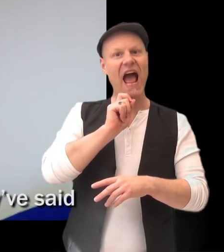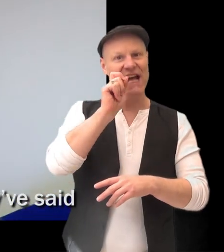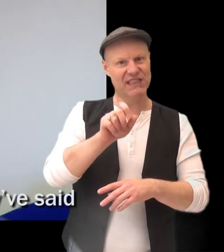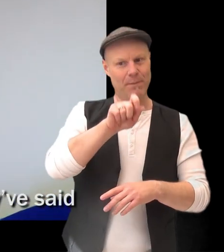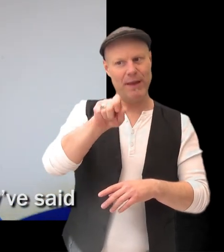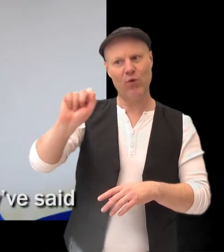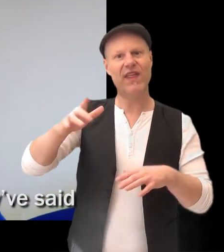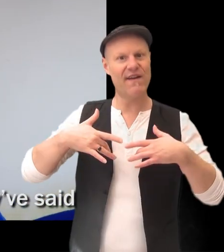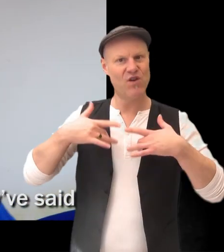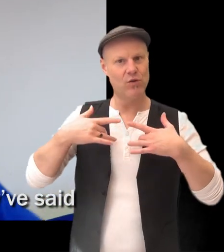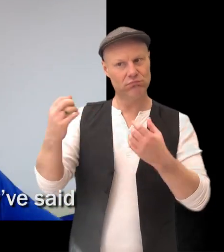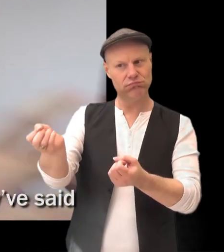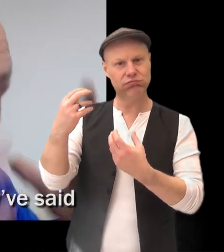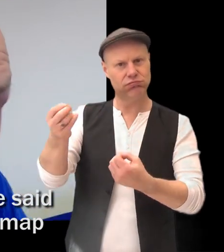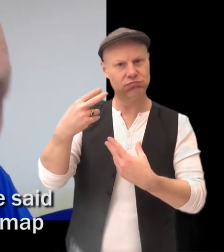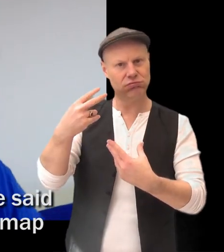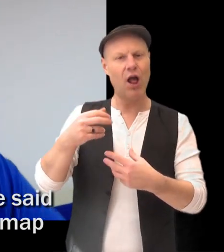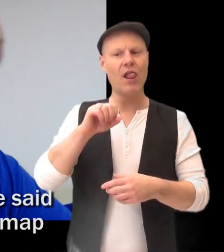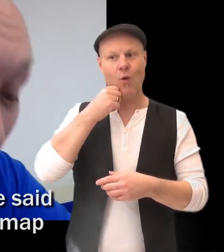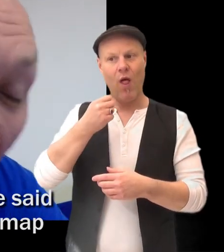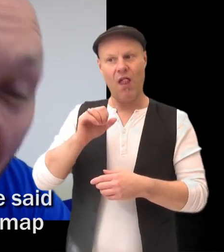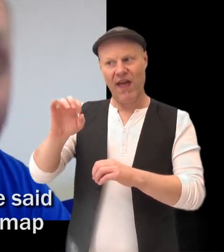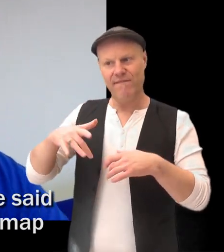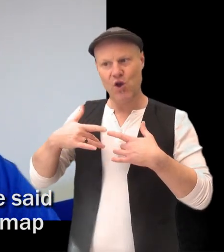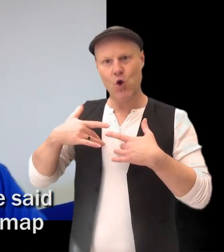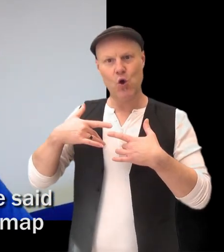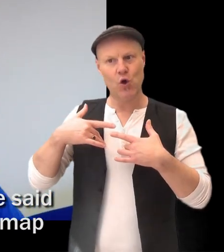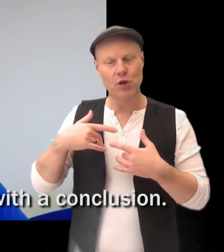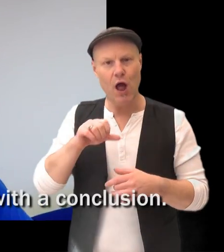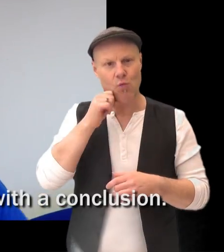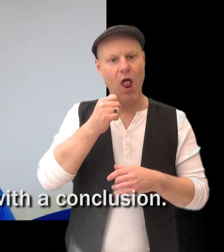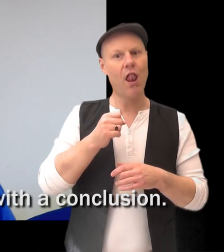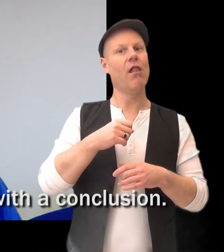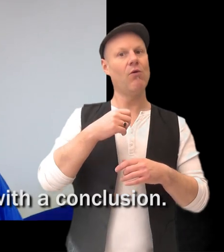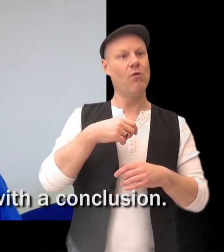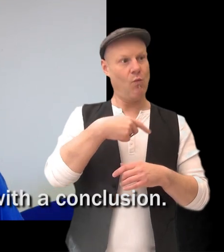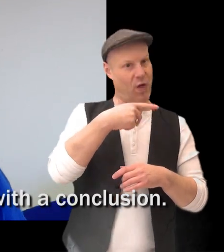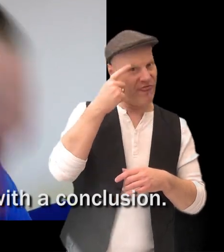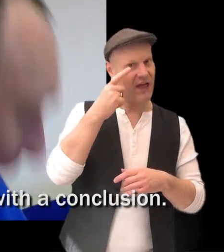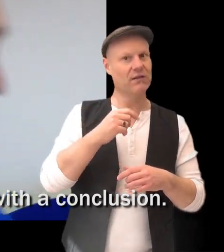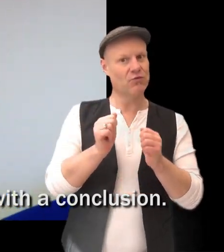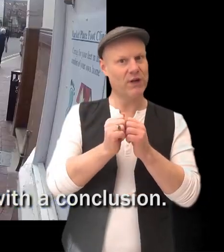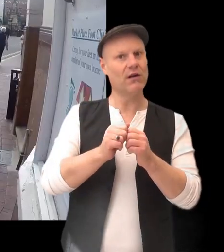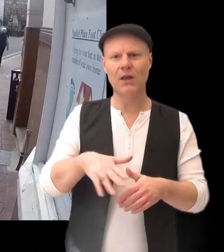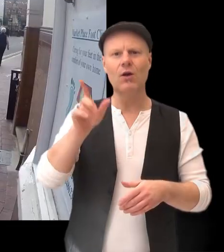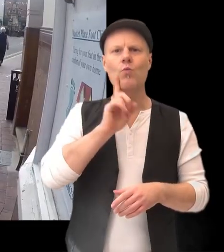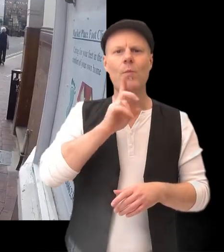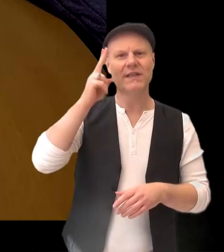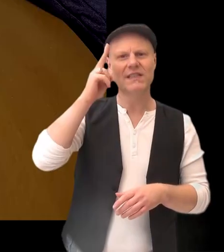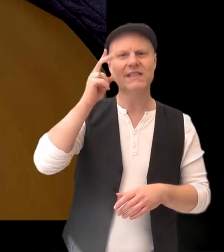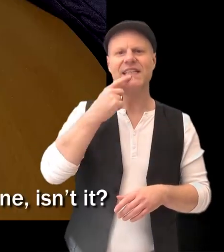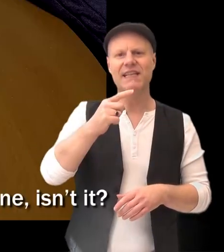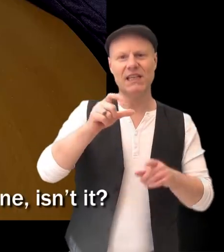we'll look at what they've said. We'll look at what we've said. We'll put it on the map and we'll see if we can come up with a conclusion. Oh, okay. What's I,